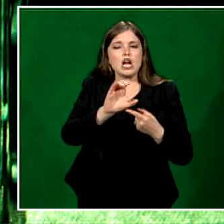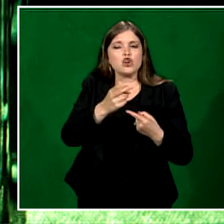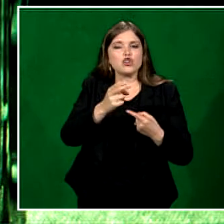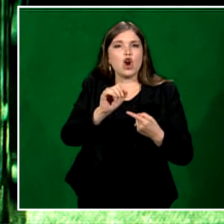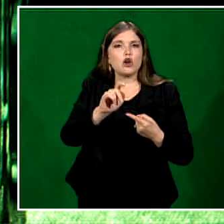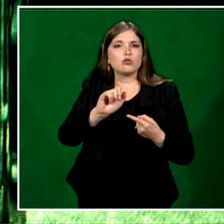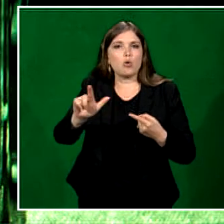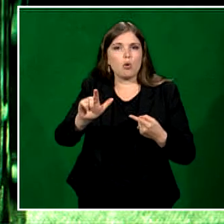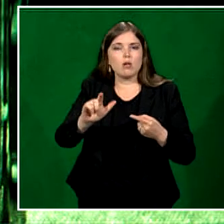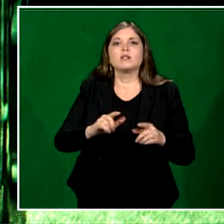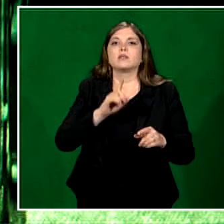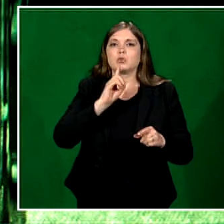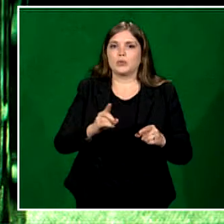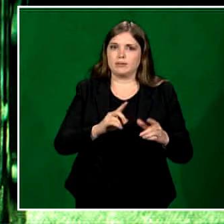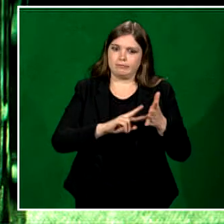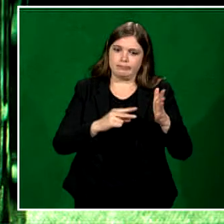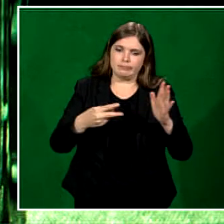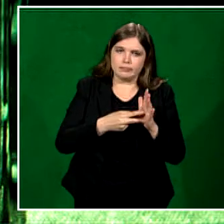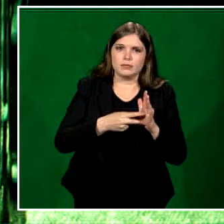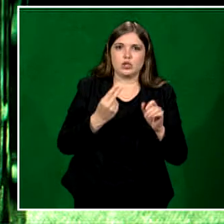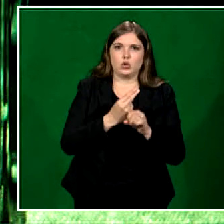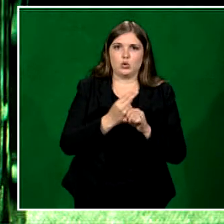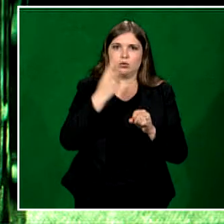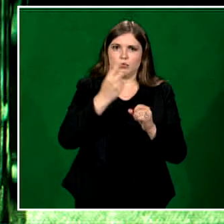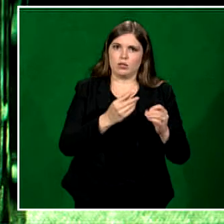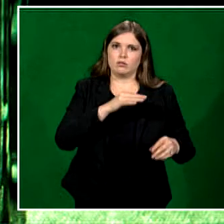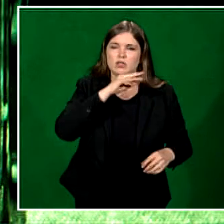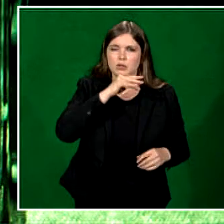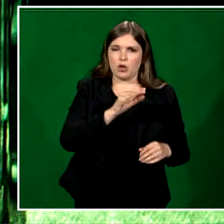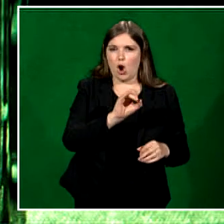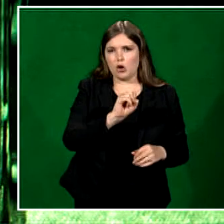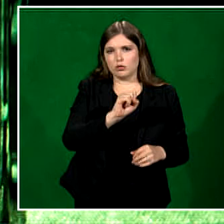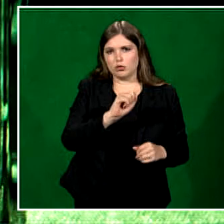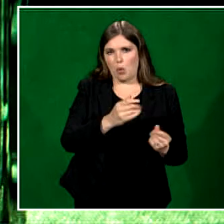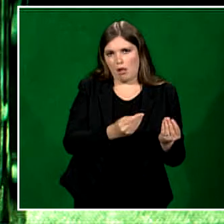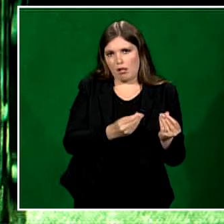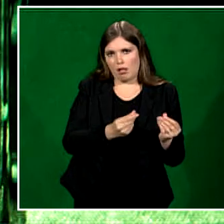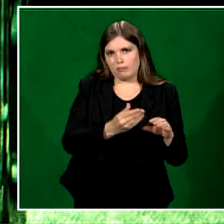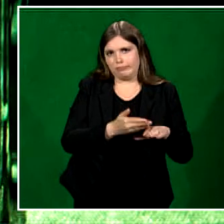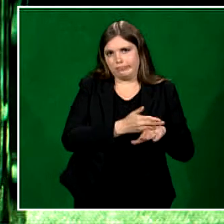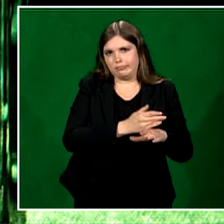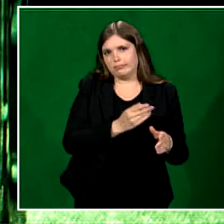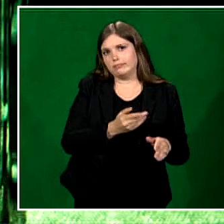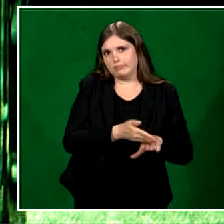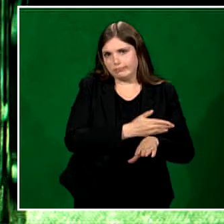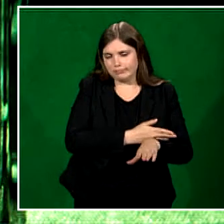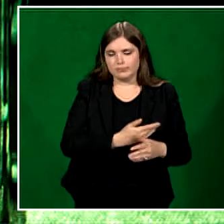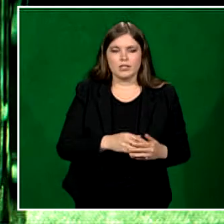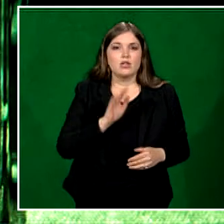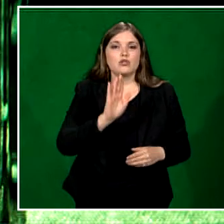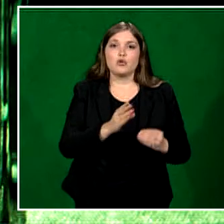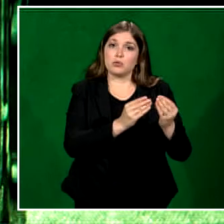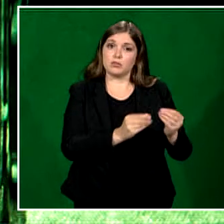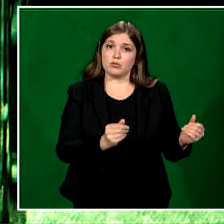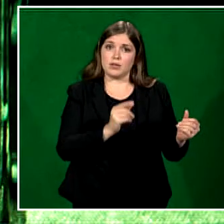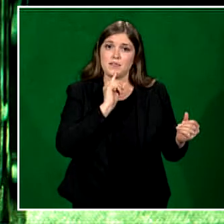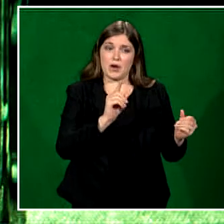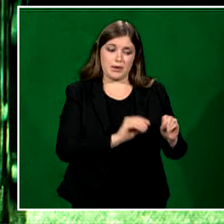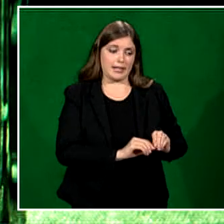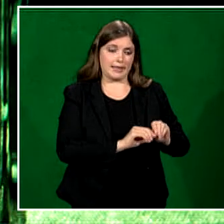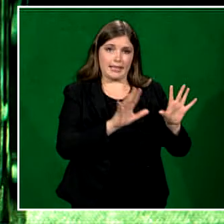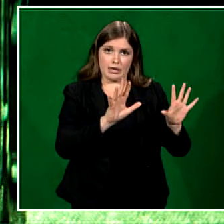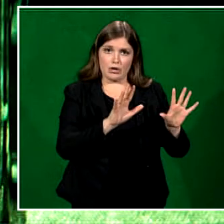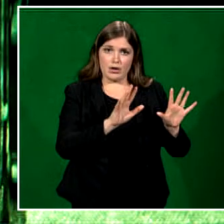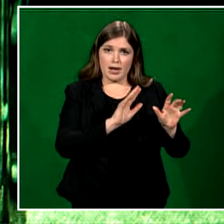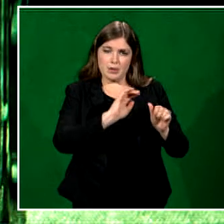and intent of using it as a soil amendment. What I really appreciate is that your solution was clear, and also that you are backing it up